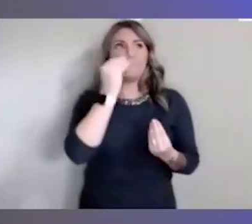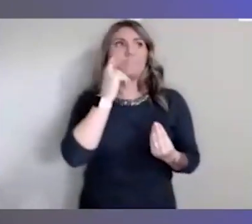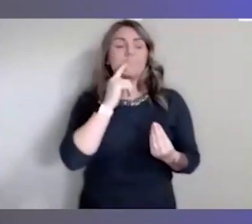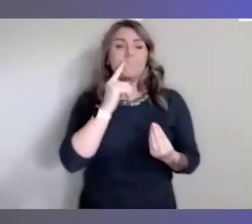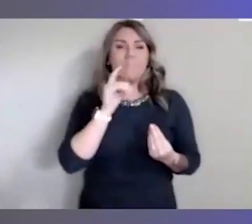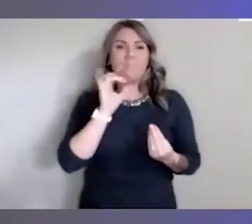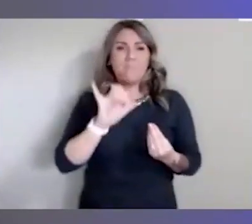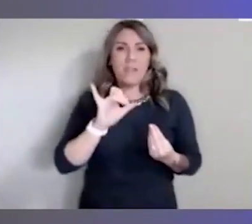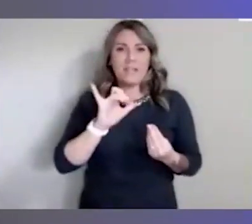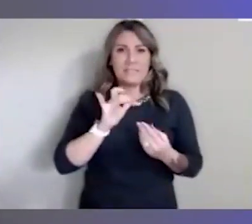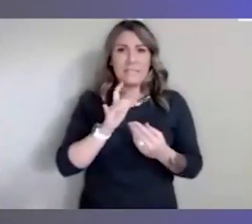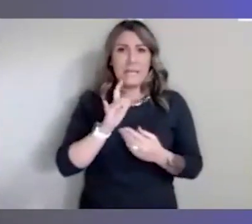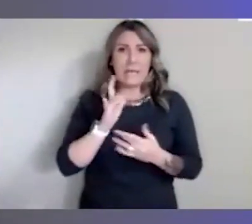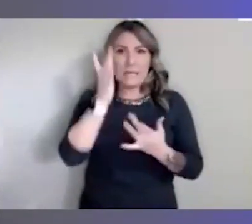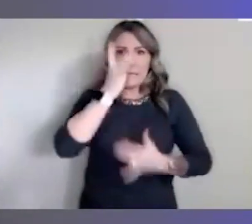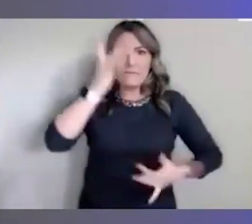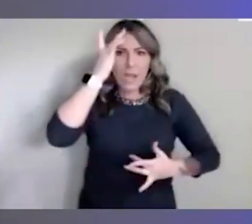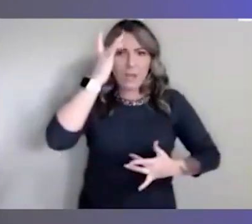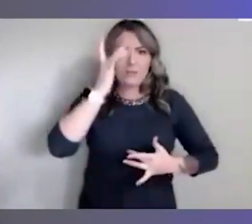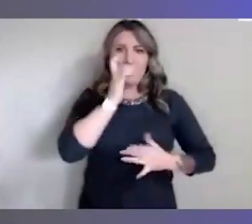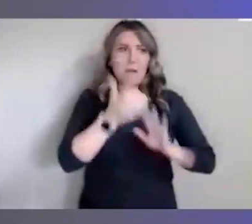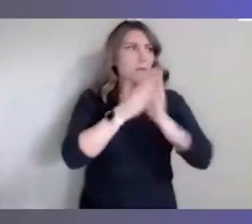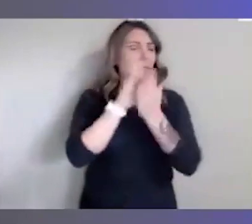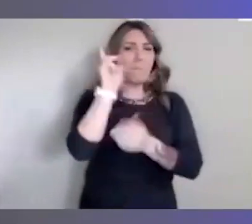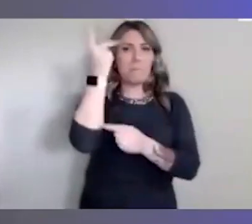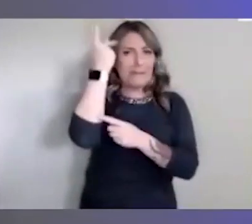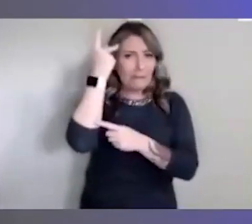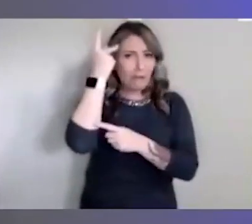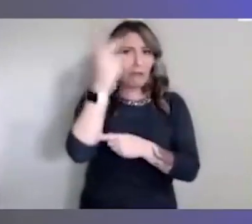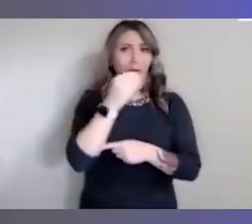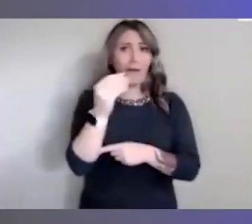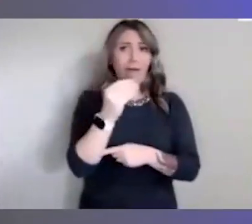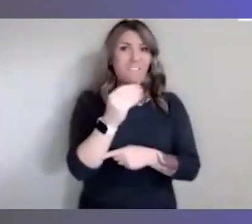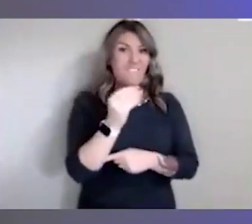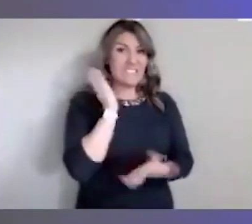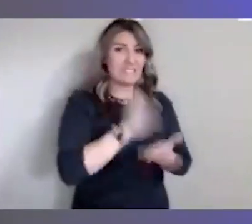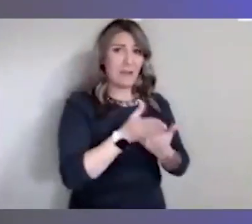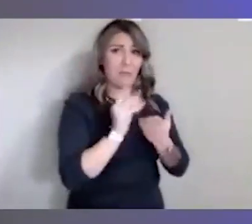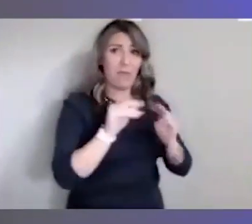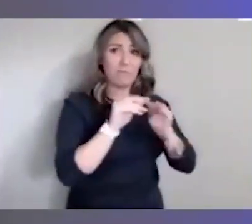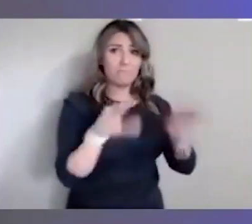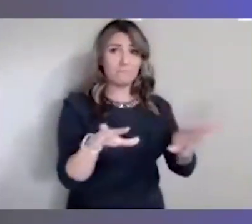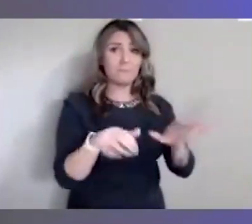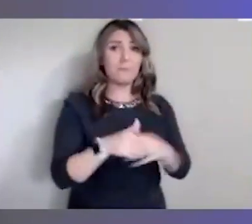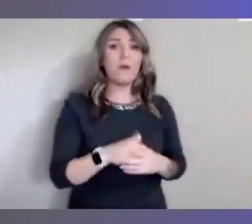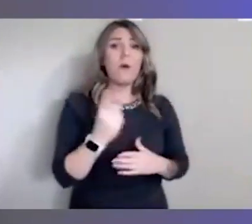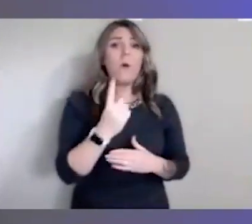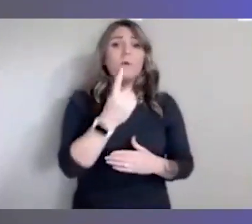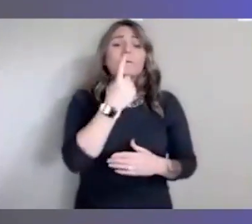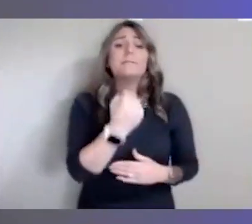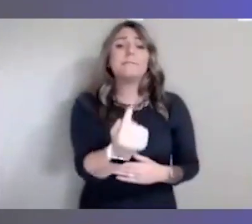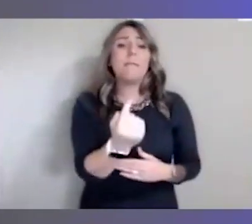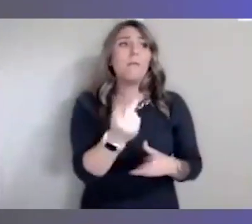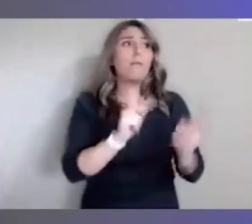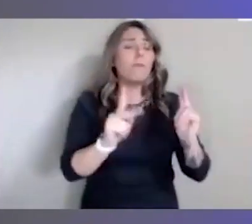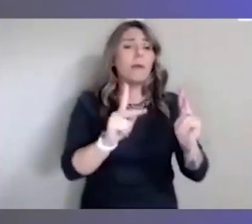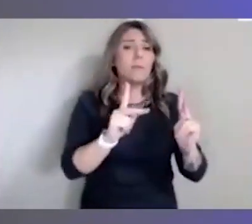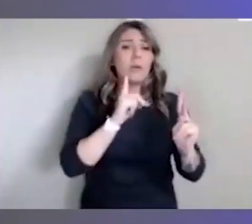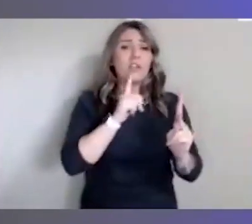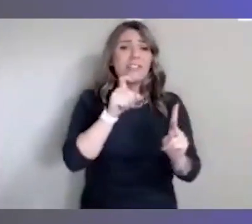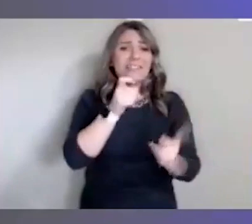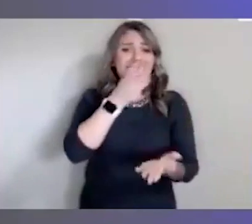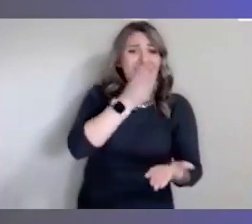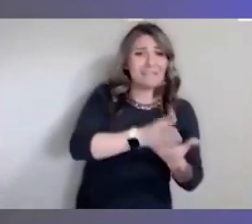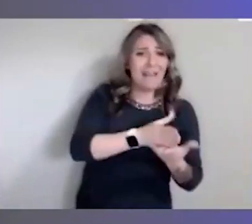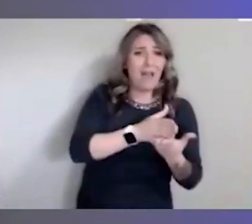is. Let's not politicize it. Let's just get this and kill it. I always tell people we need to stomp it down before it stomps